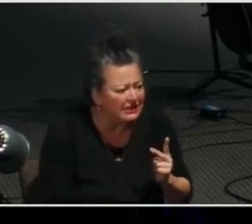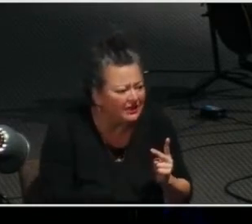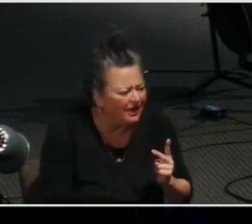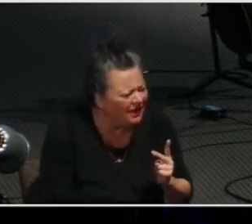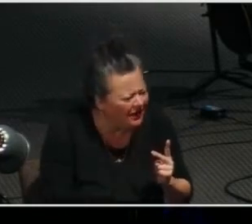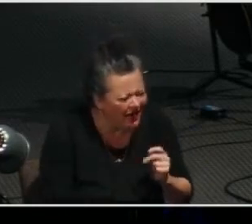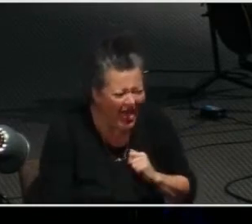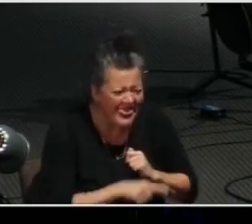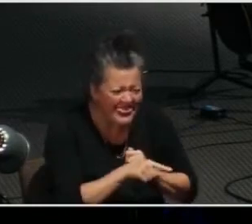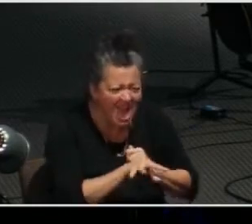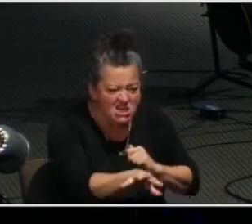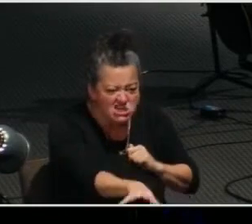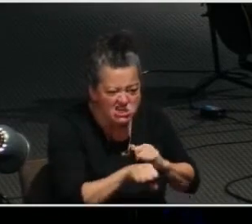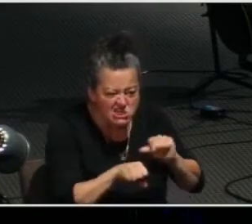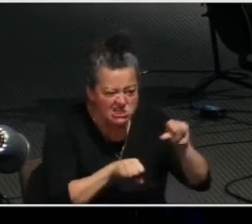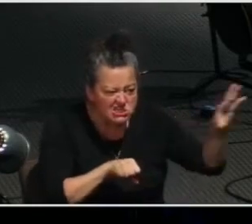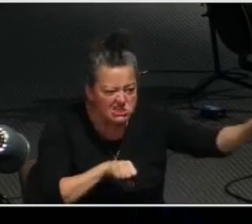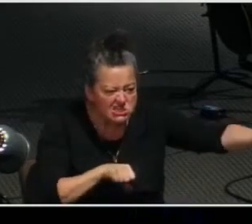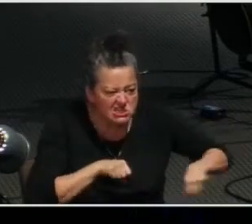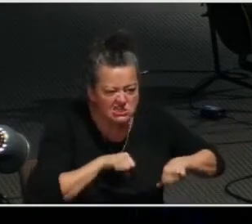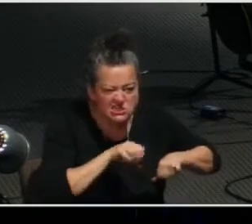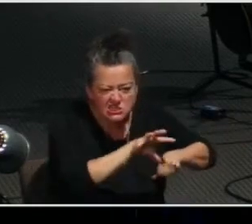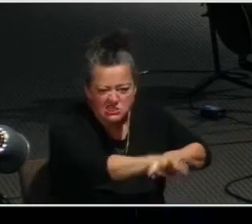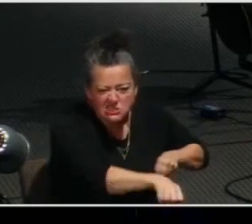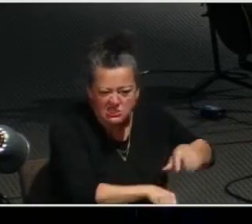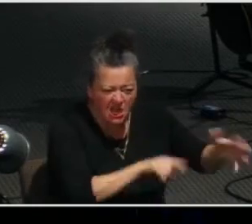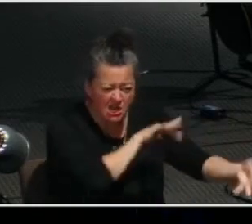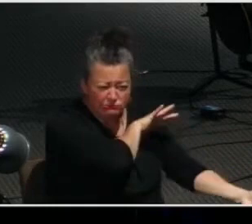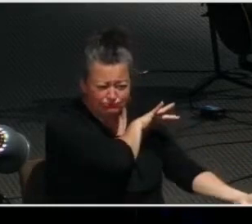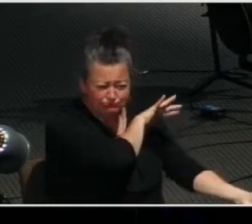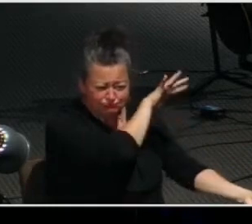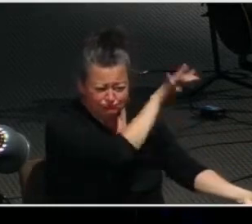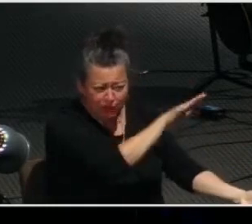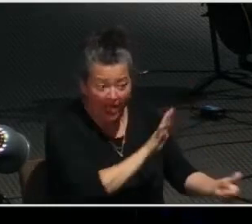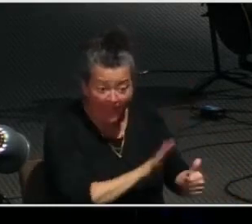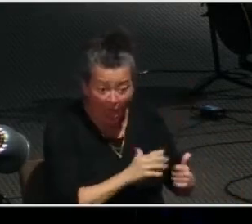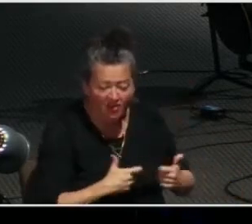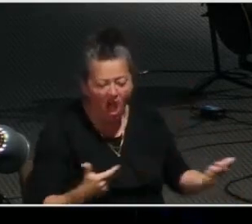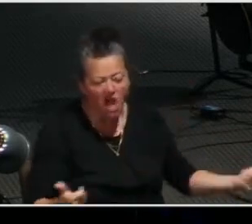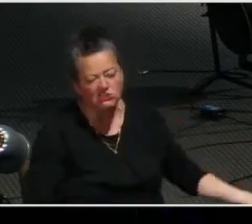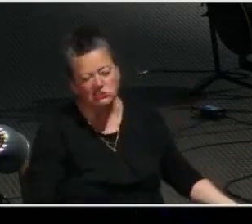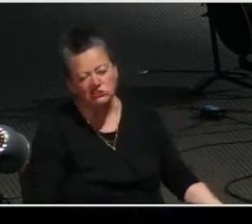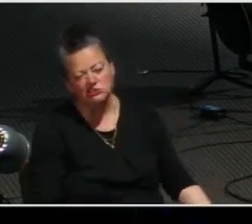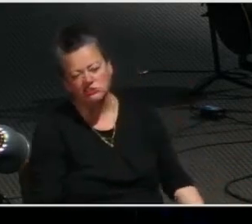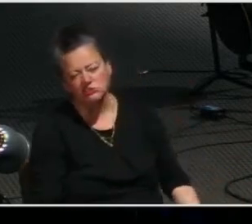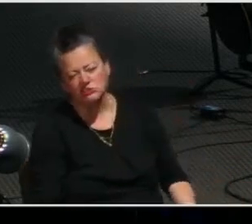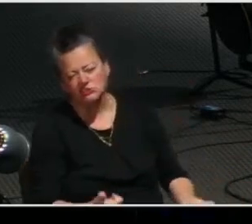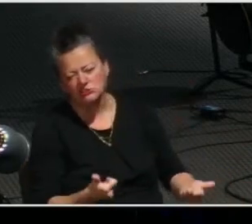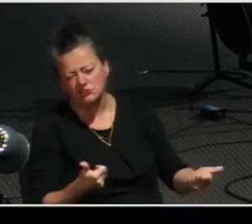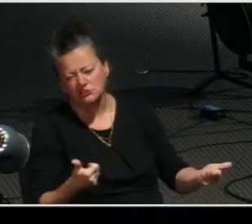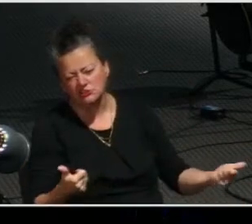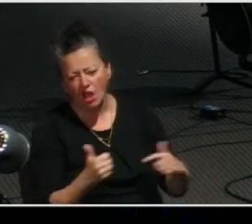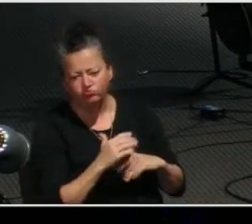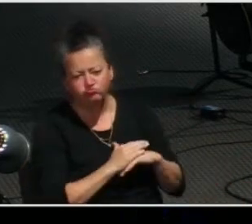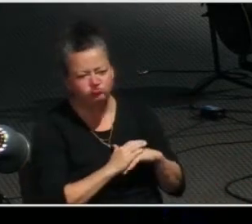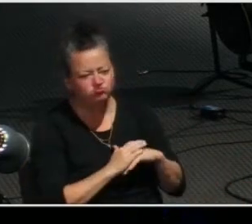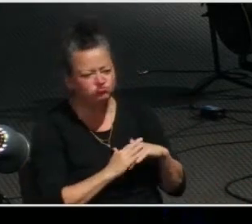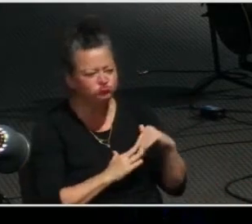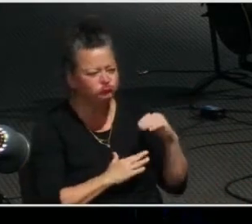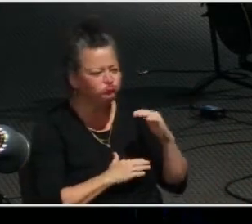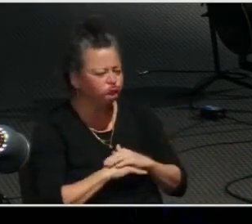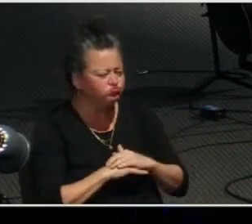to live in luxury and self-indulgence. So they used their excess wealth to live